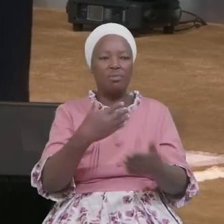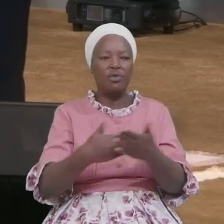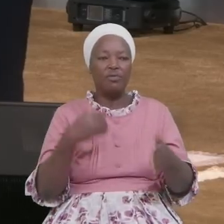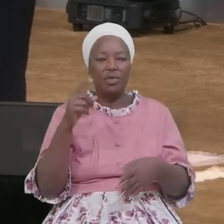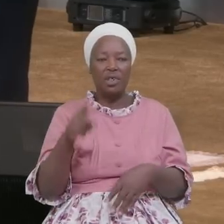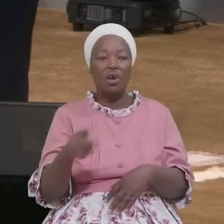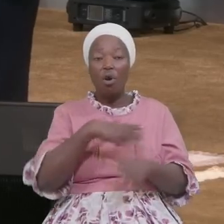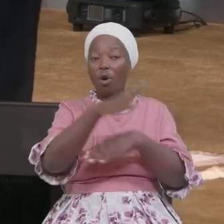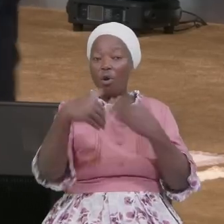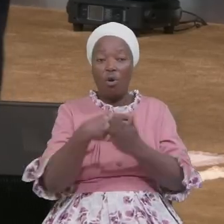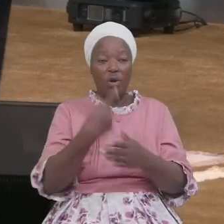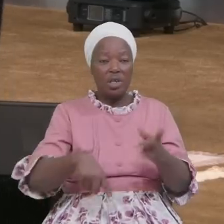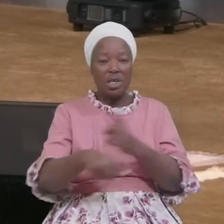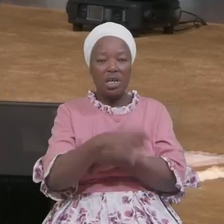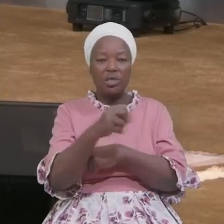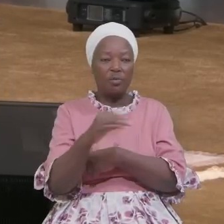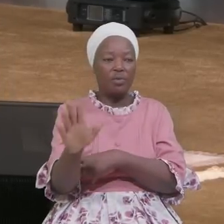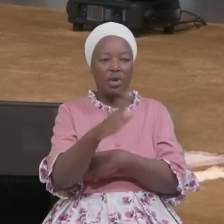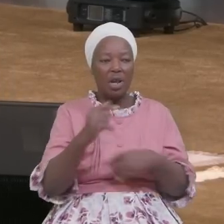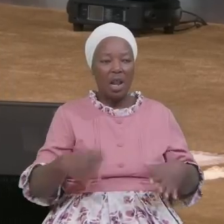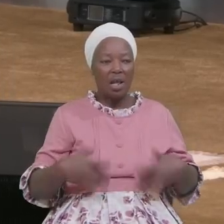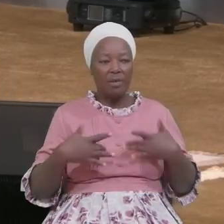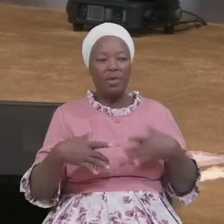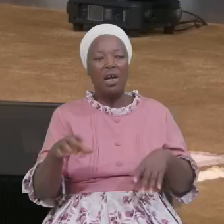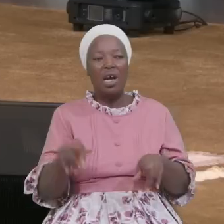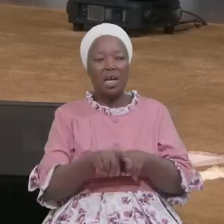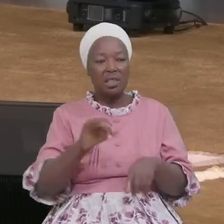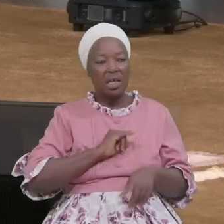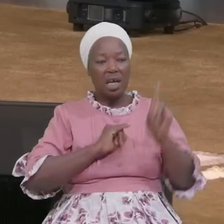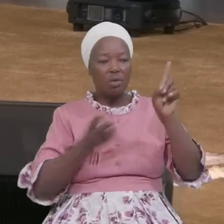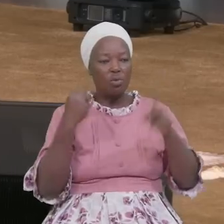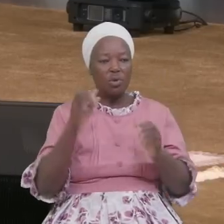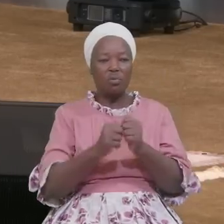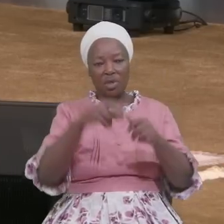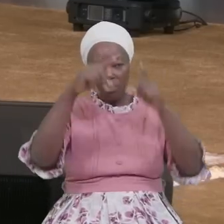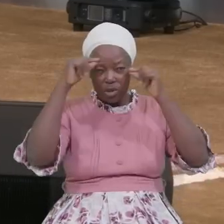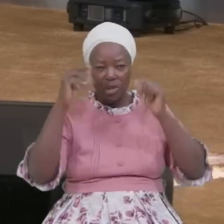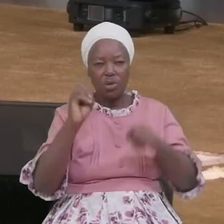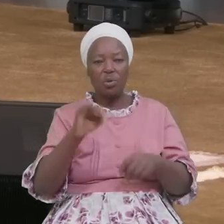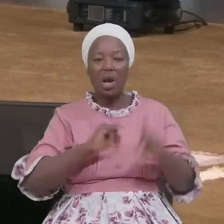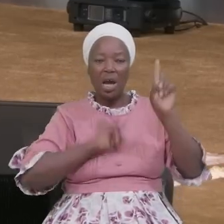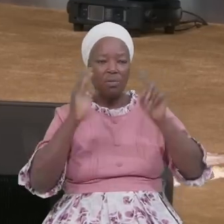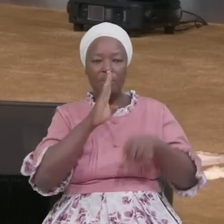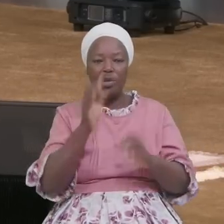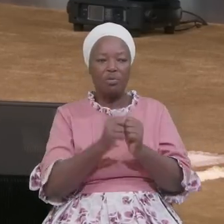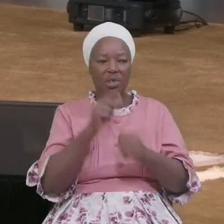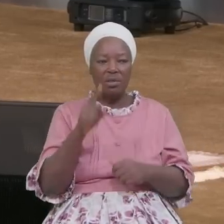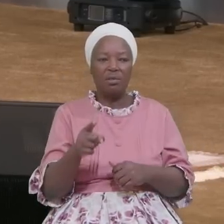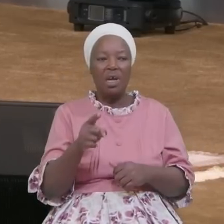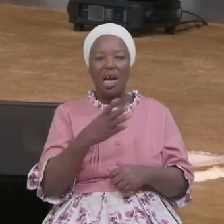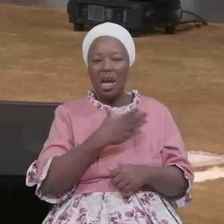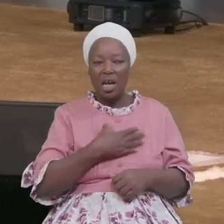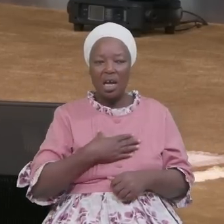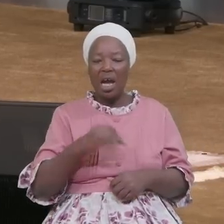thee all the days of thy life. As I was with Moses, so I will be with thee. I